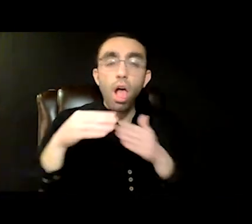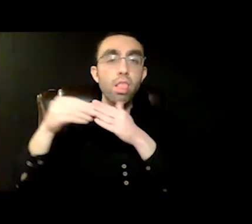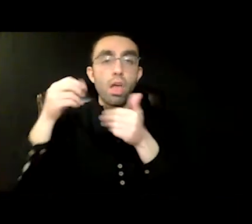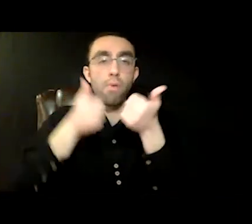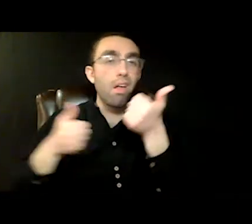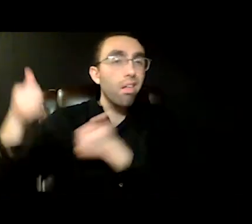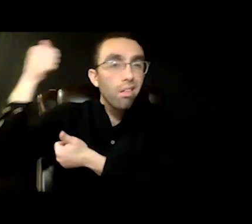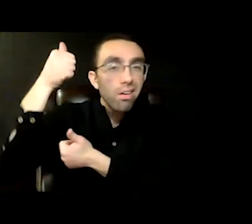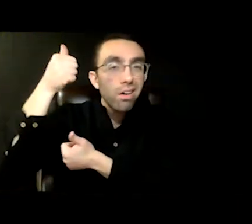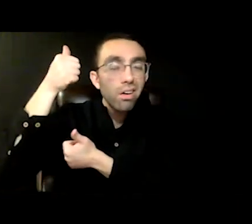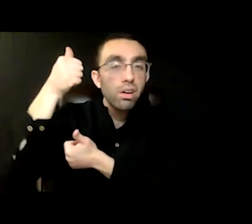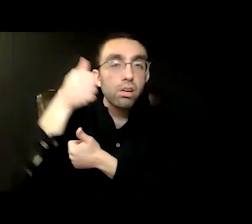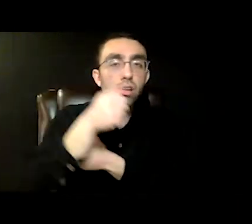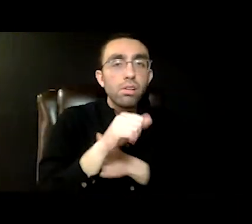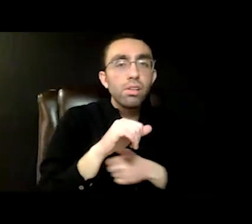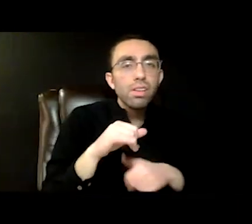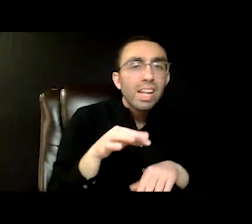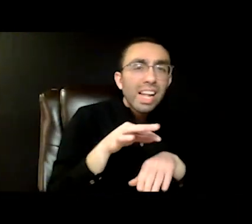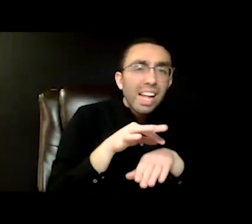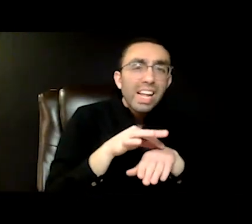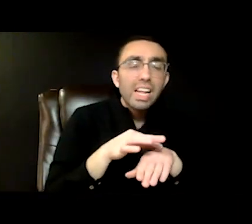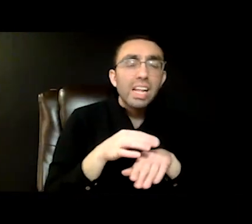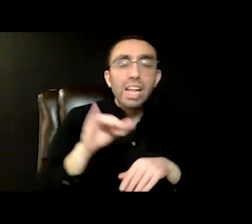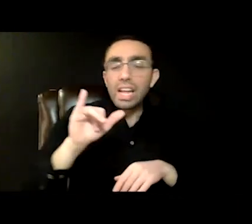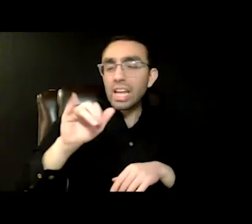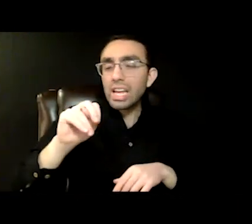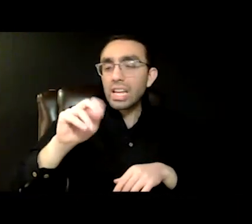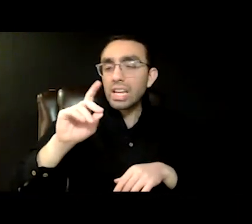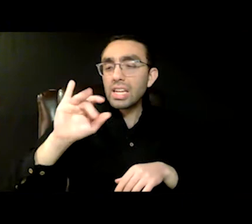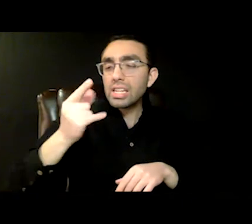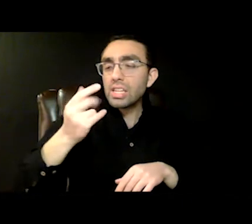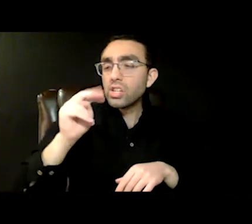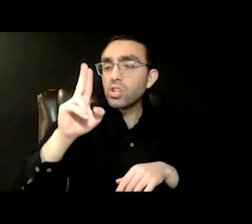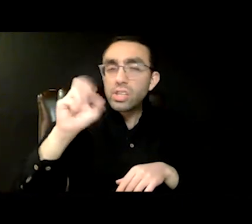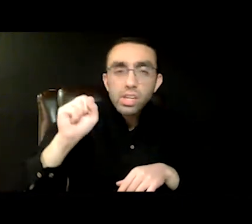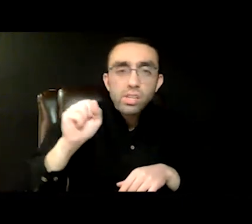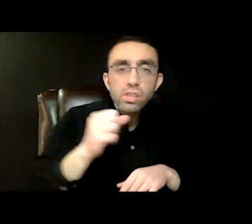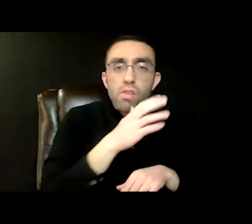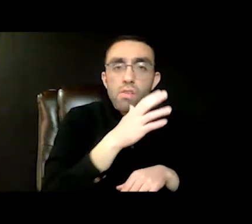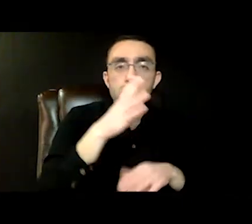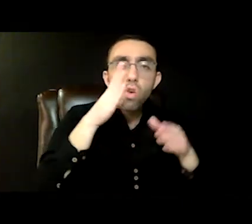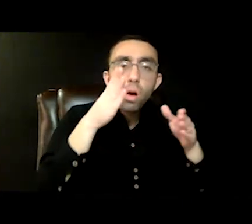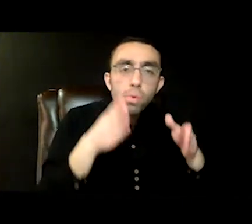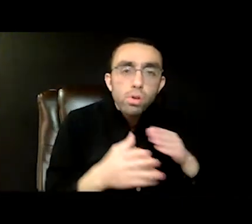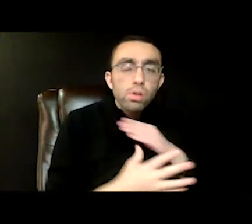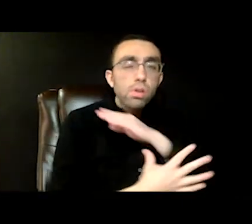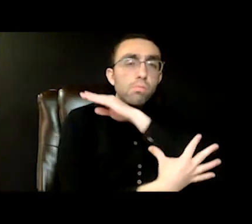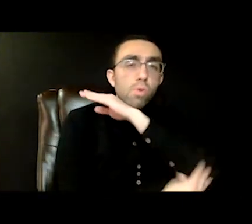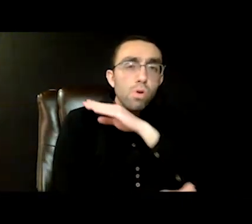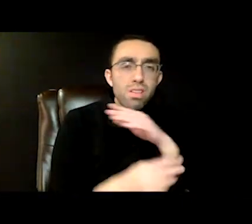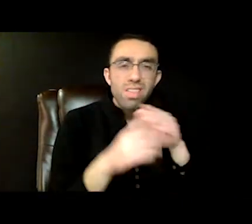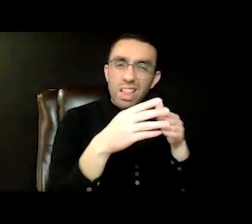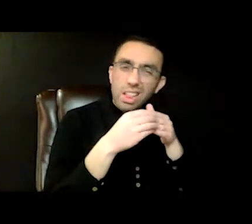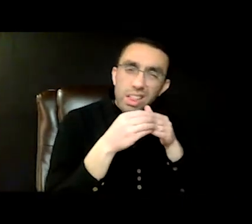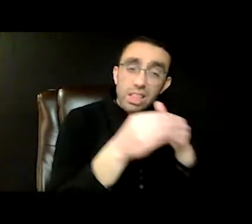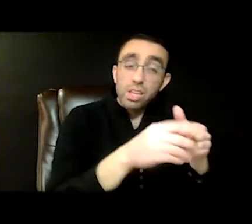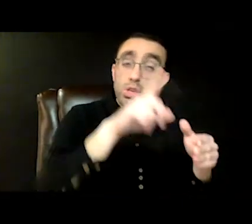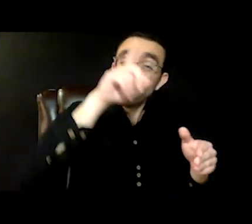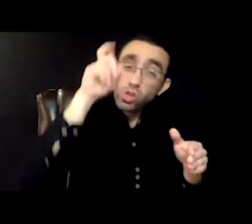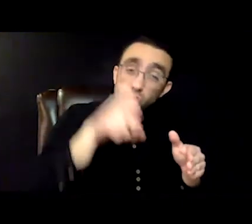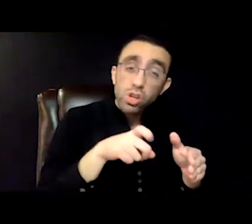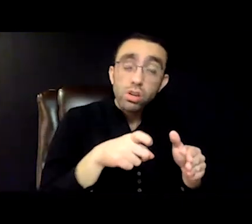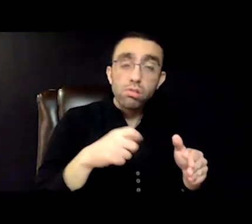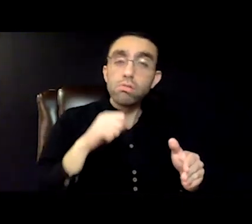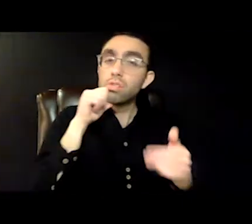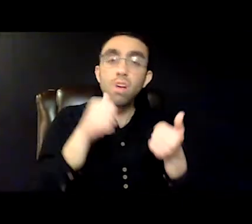guided by communities, indigenous, smallholder and peasant farming communities that know how to produce our world's food?